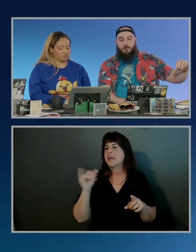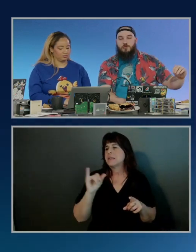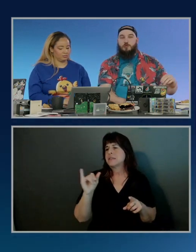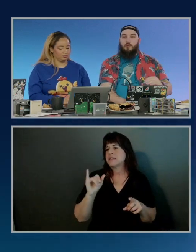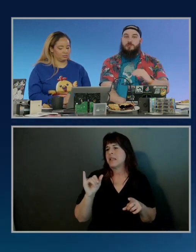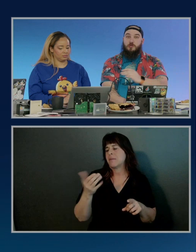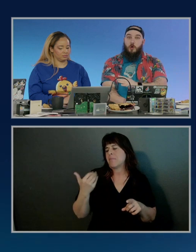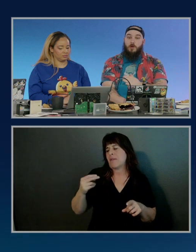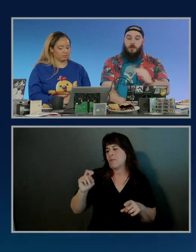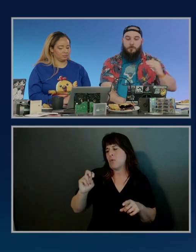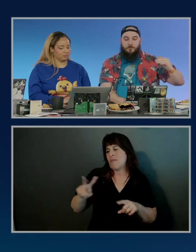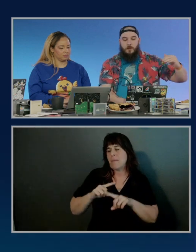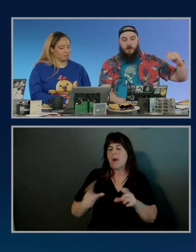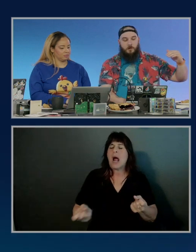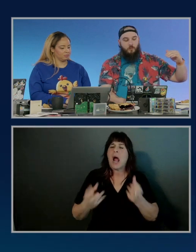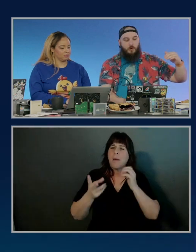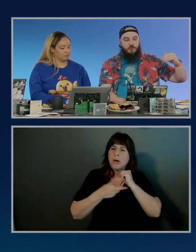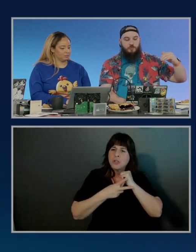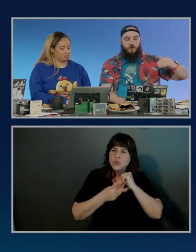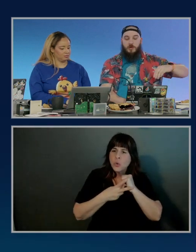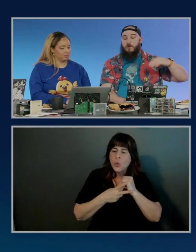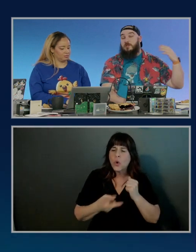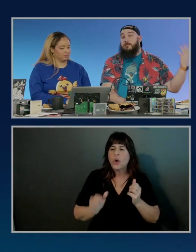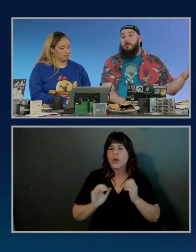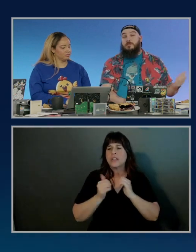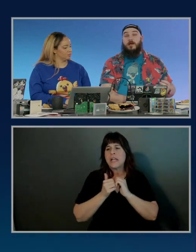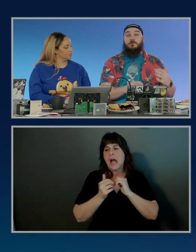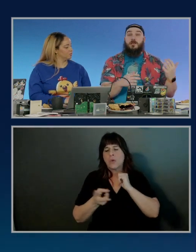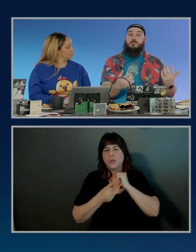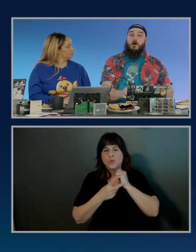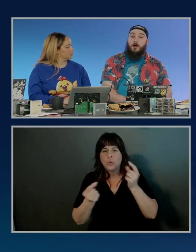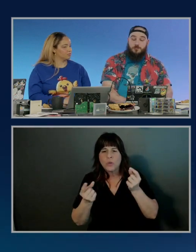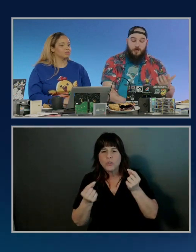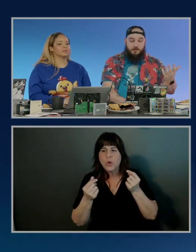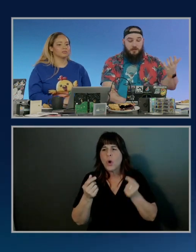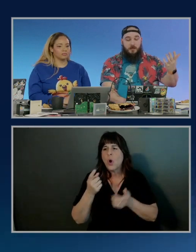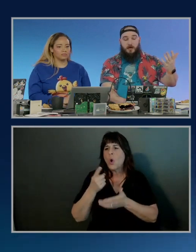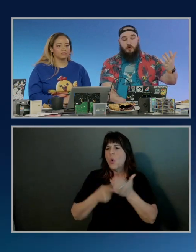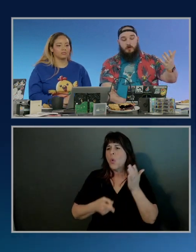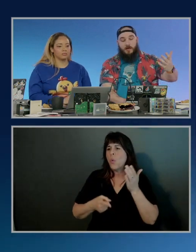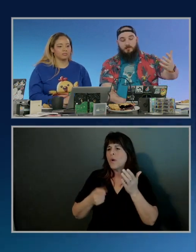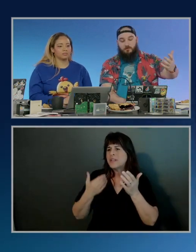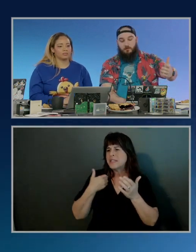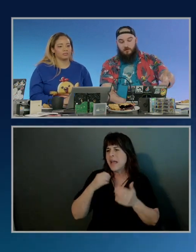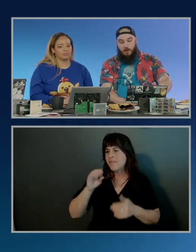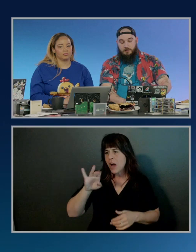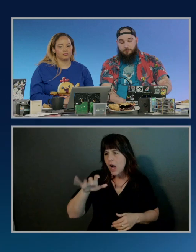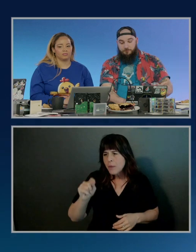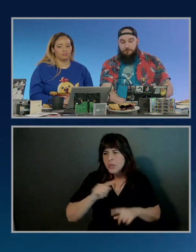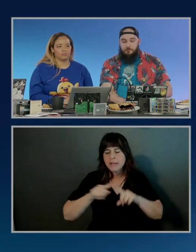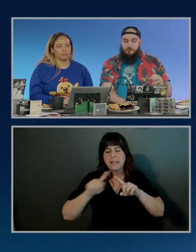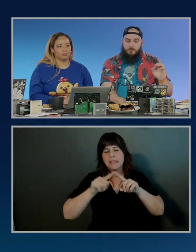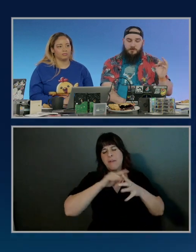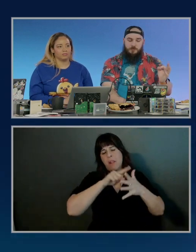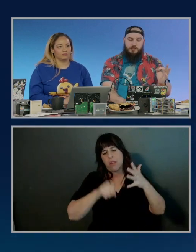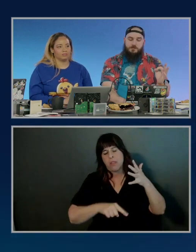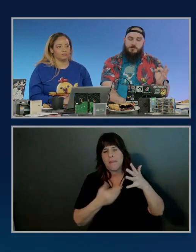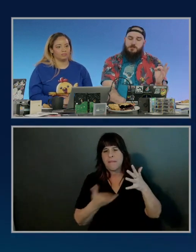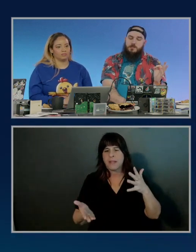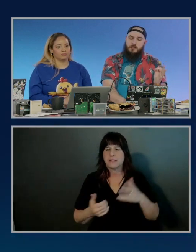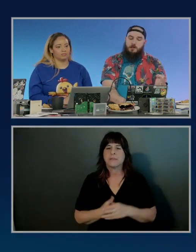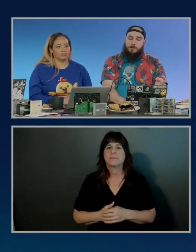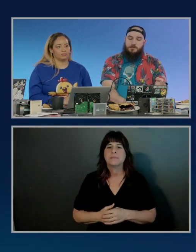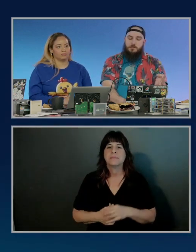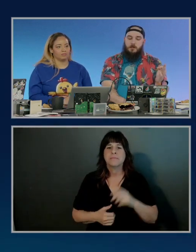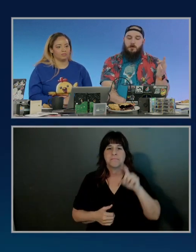storage, how much storage is growing, what's the average size of objects, and all kinds of different things. So it just gives you